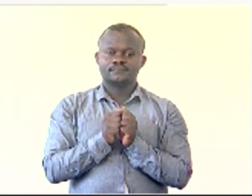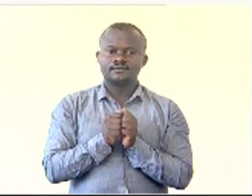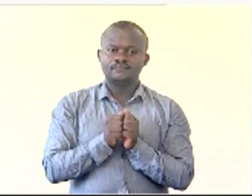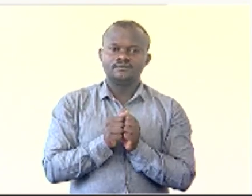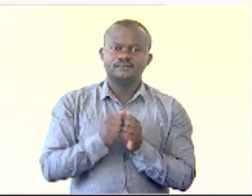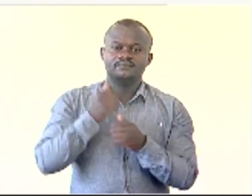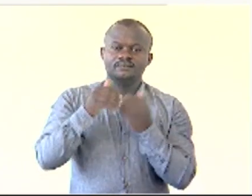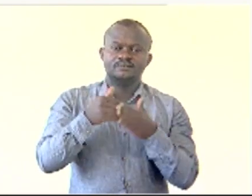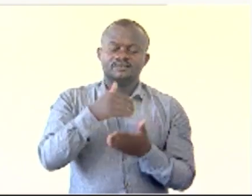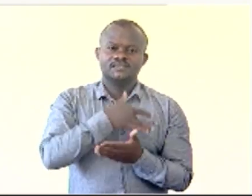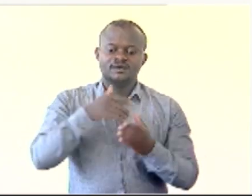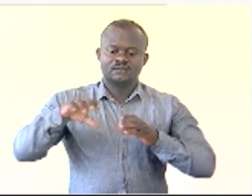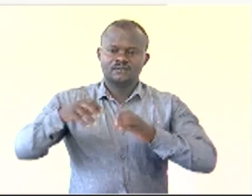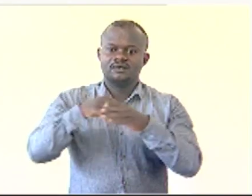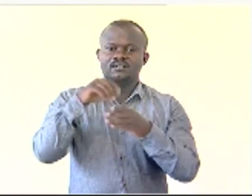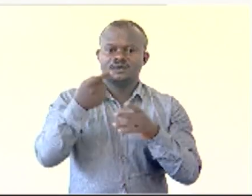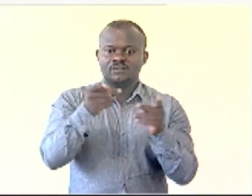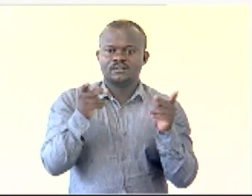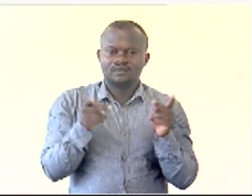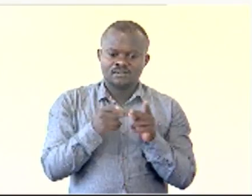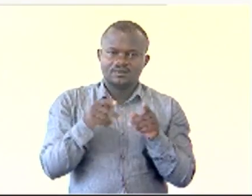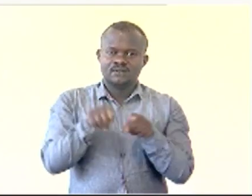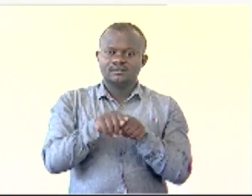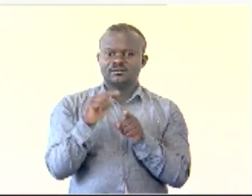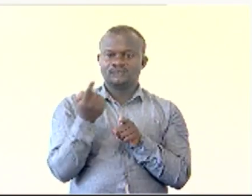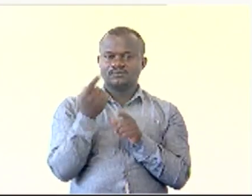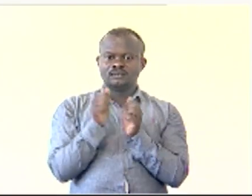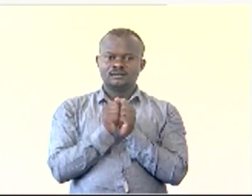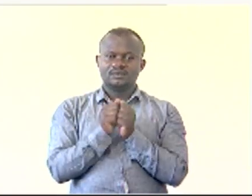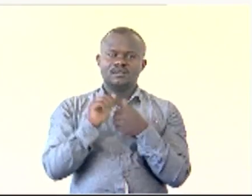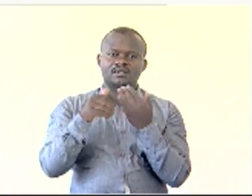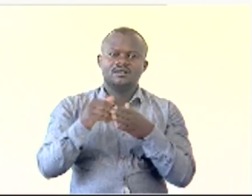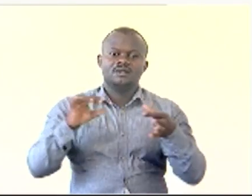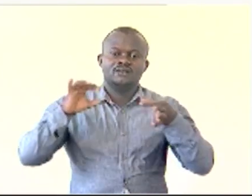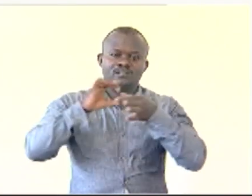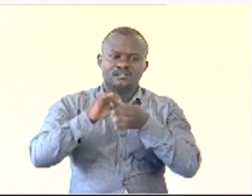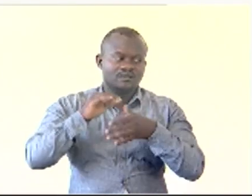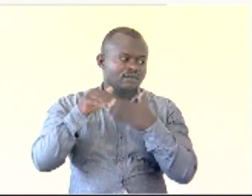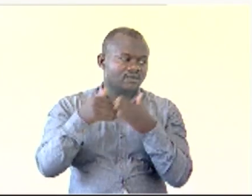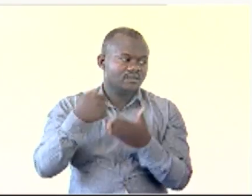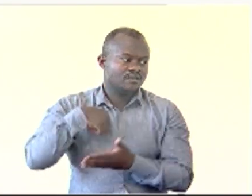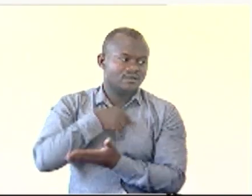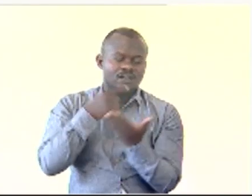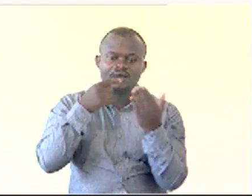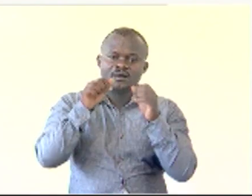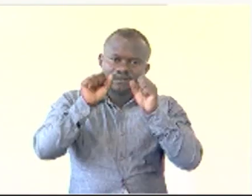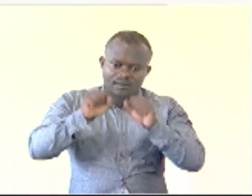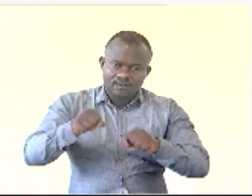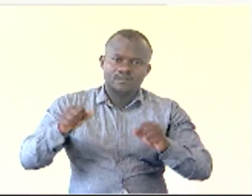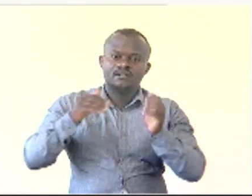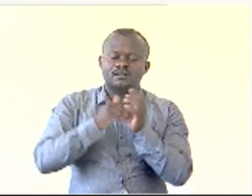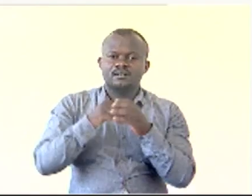Hinge joints allow movement in one plane. The joints in elbow, in the